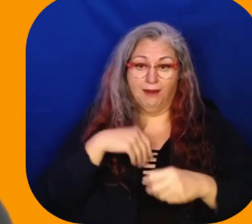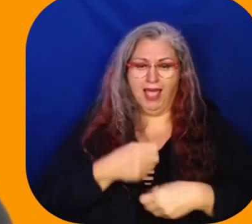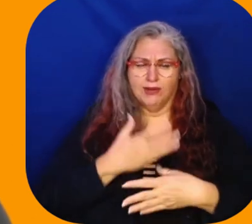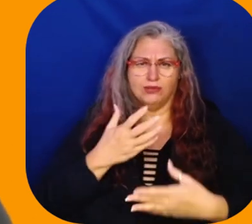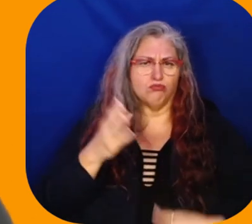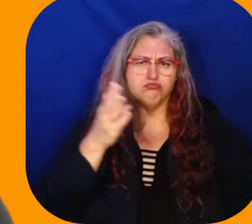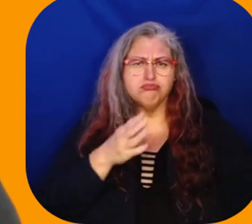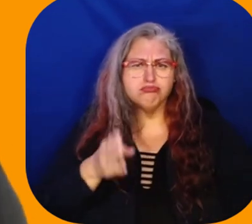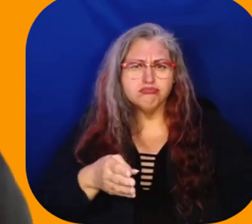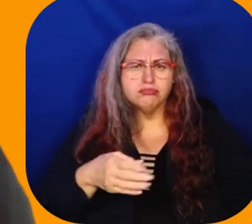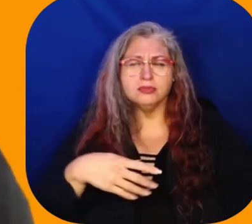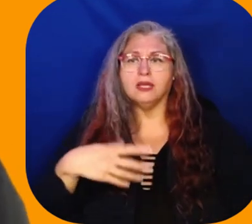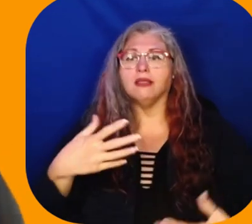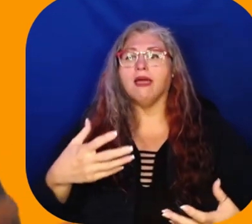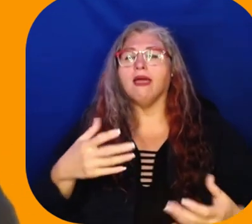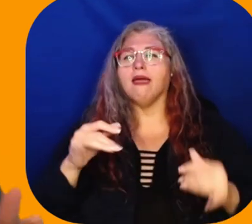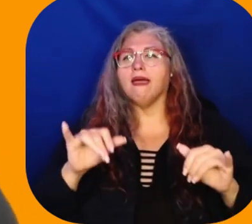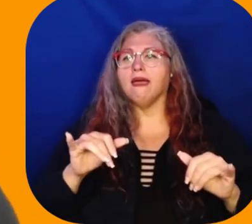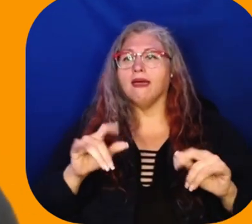then